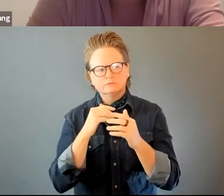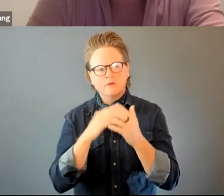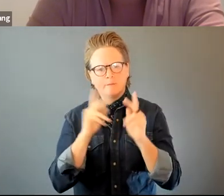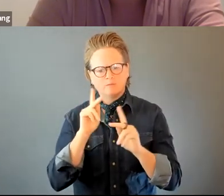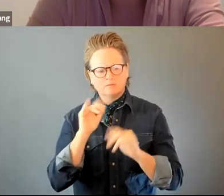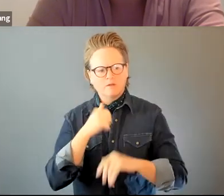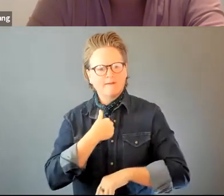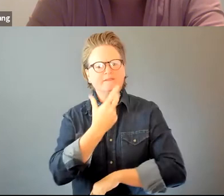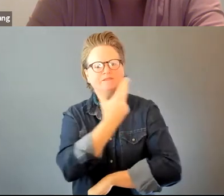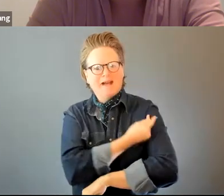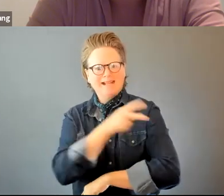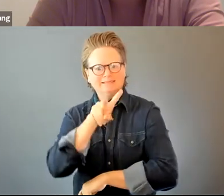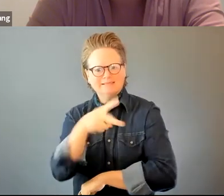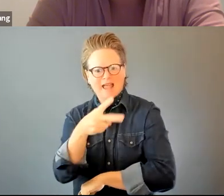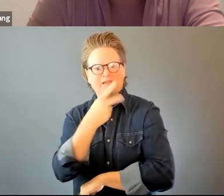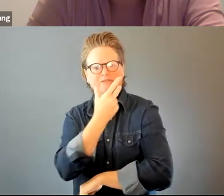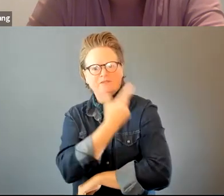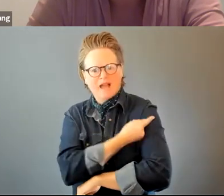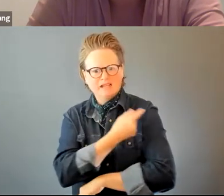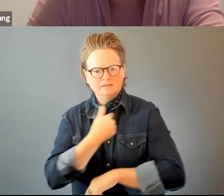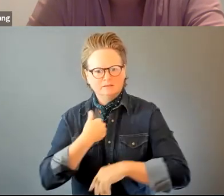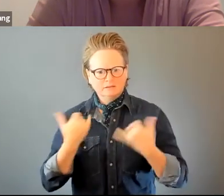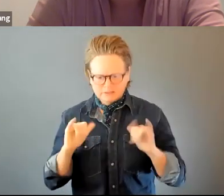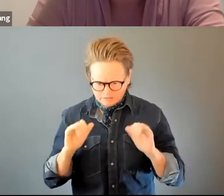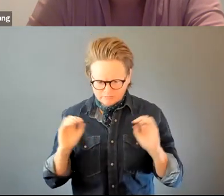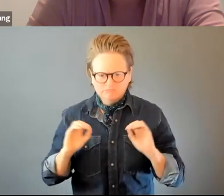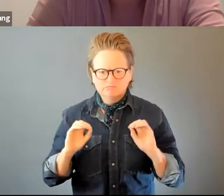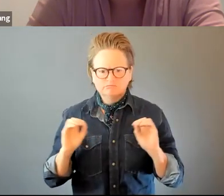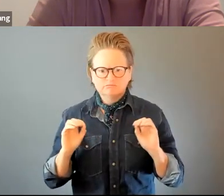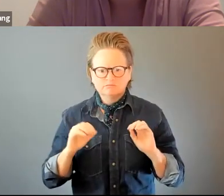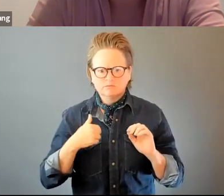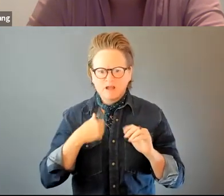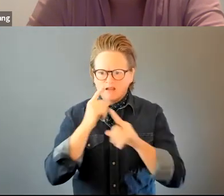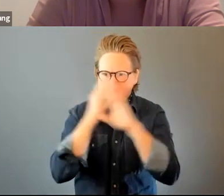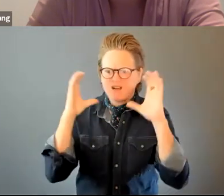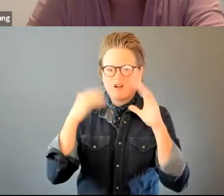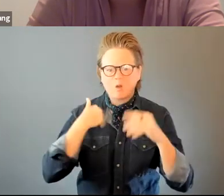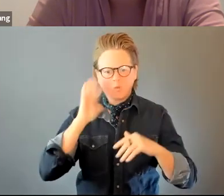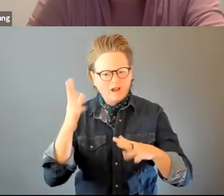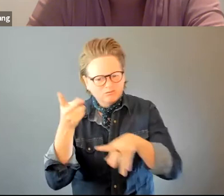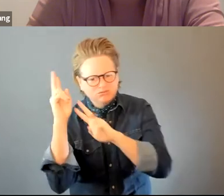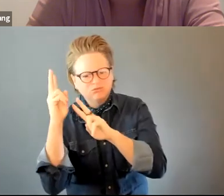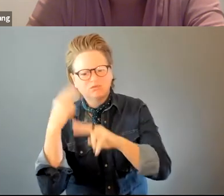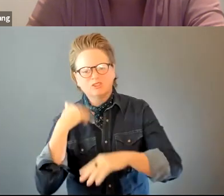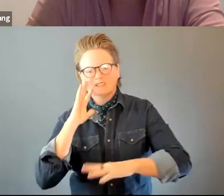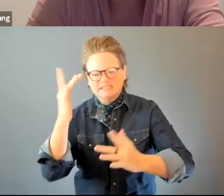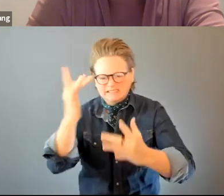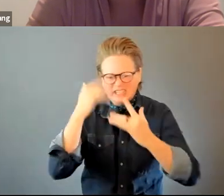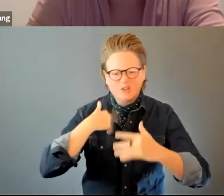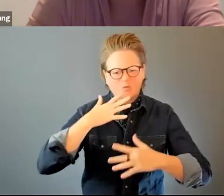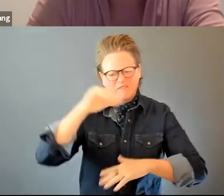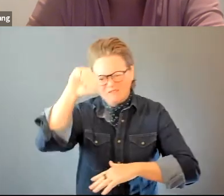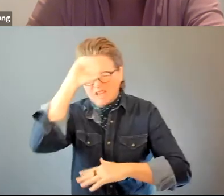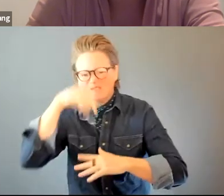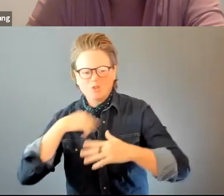where stories where people get the second vaccine and still don't feel anything. They're like, oh, I